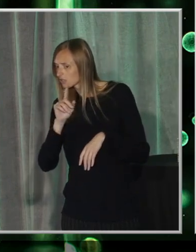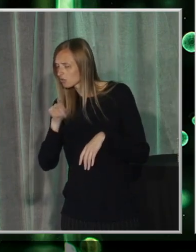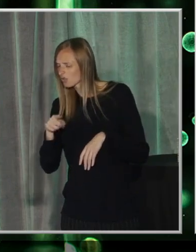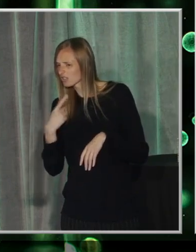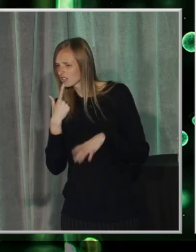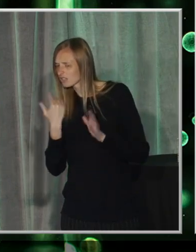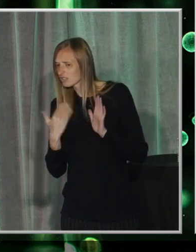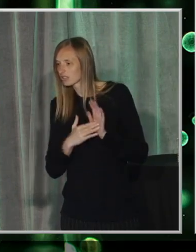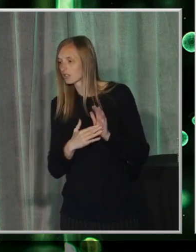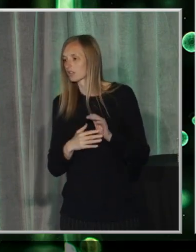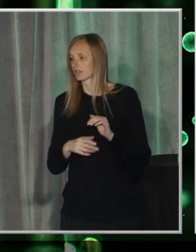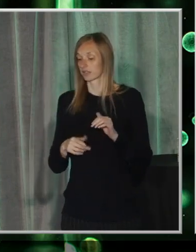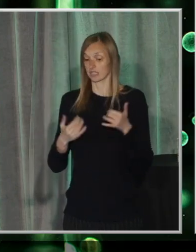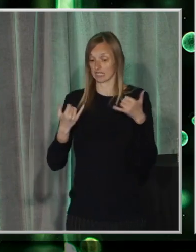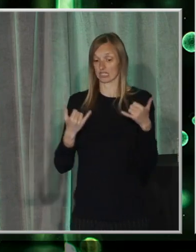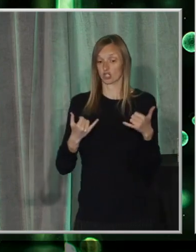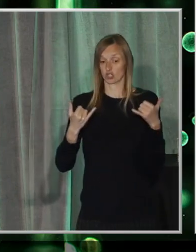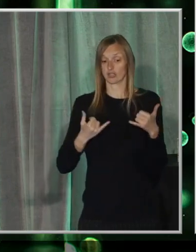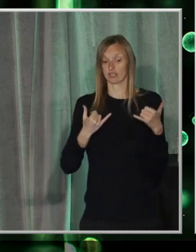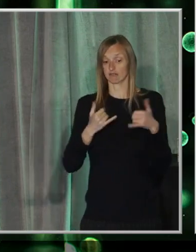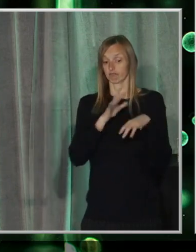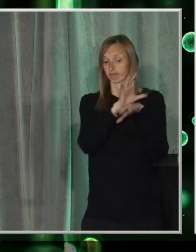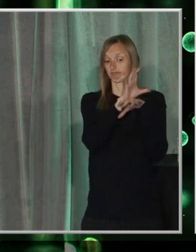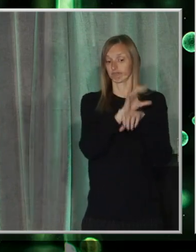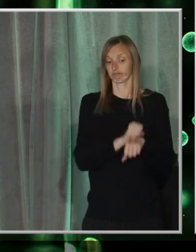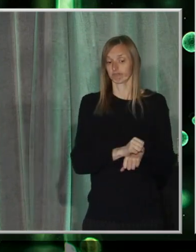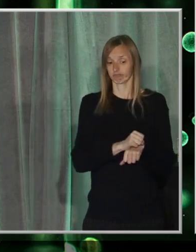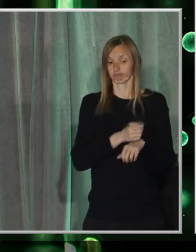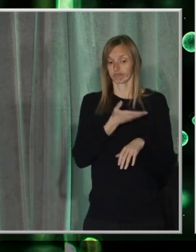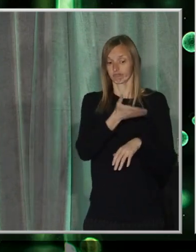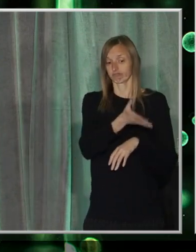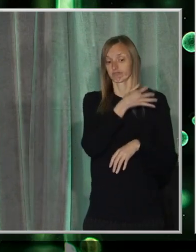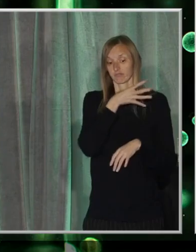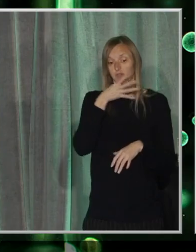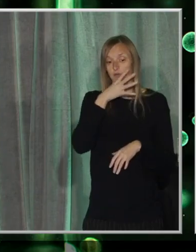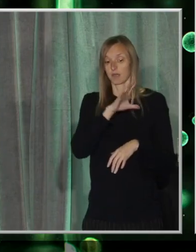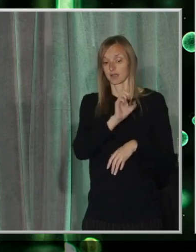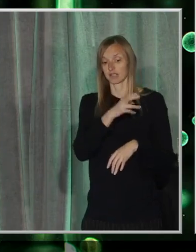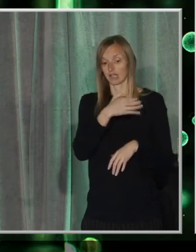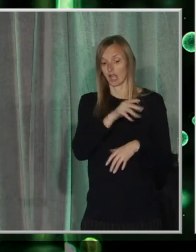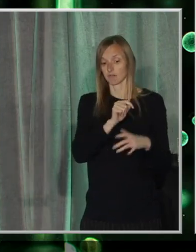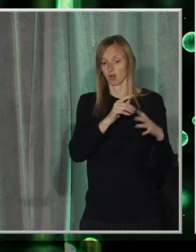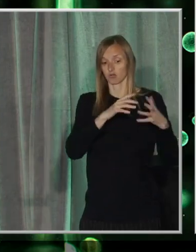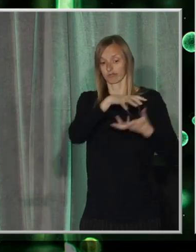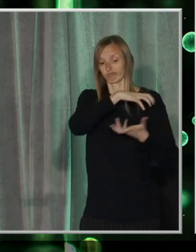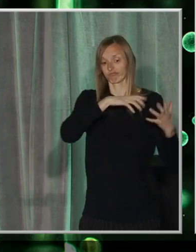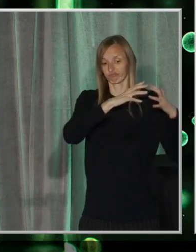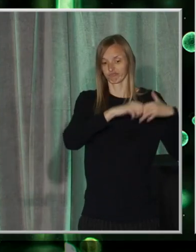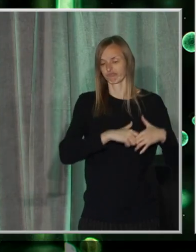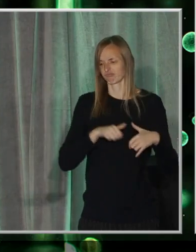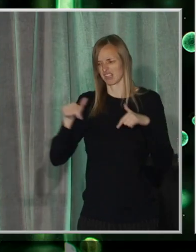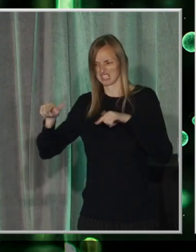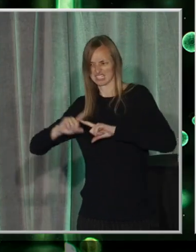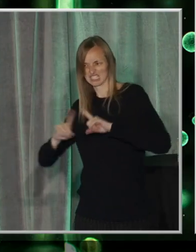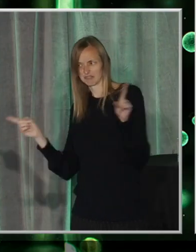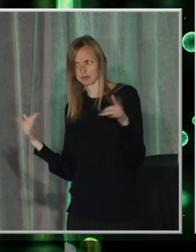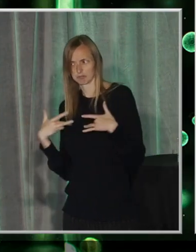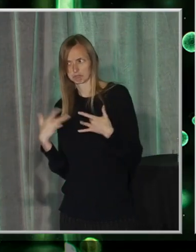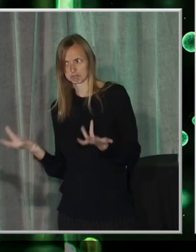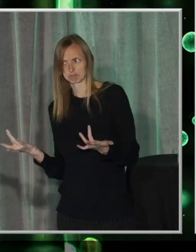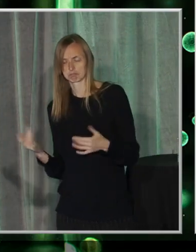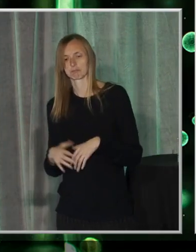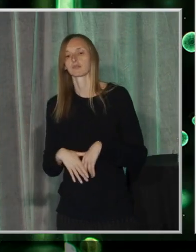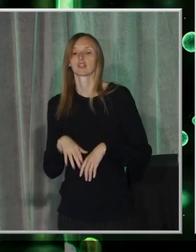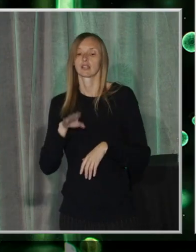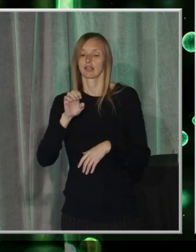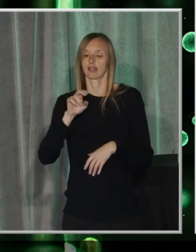system different from current practices of on-farm composting? Yeah, so the microbial